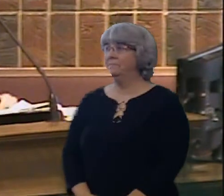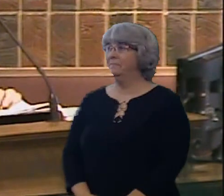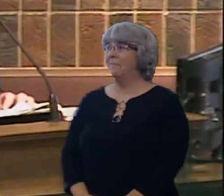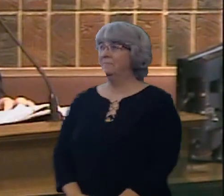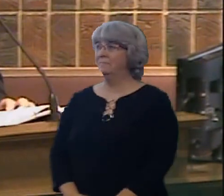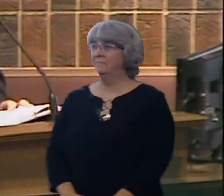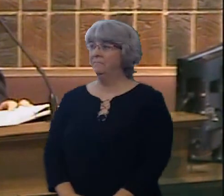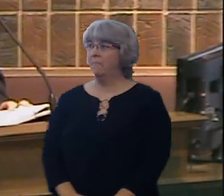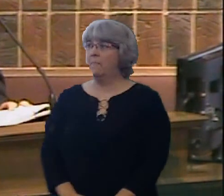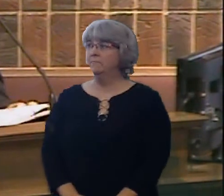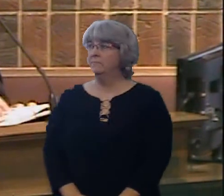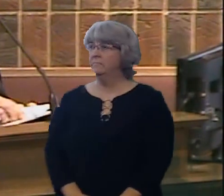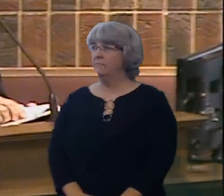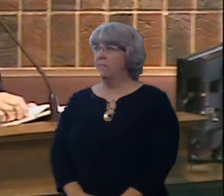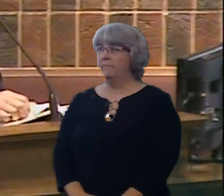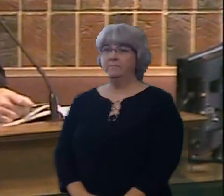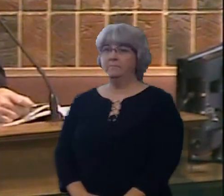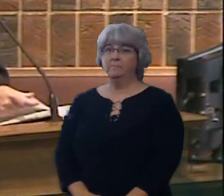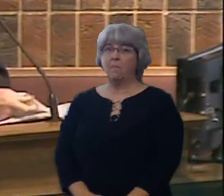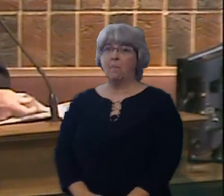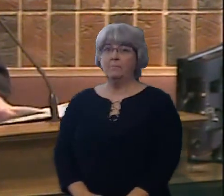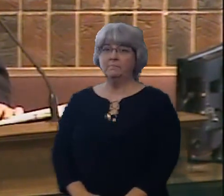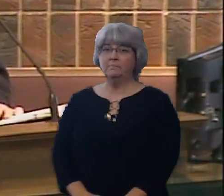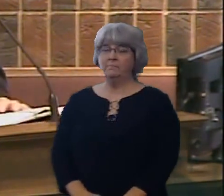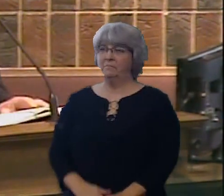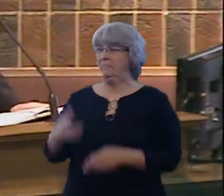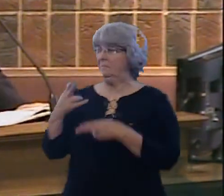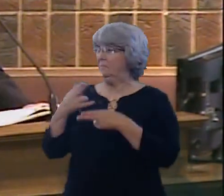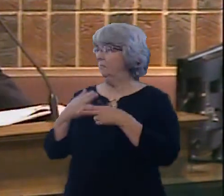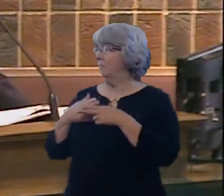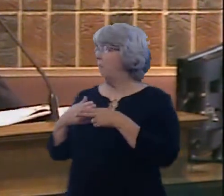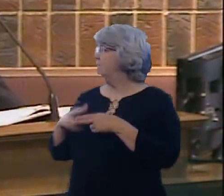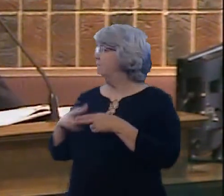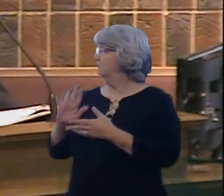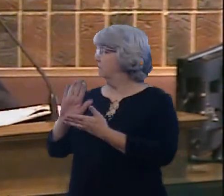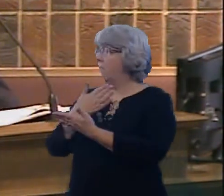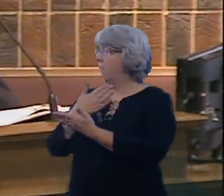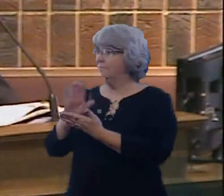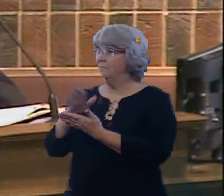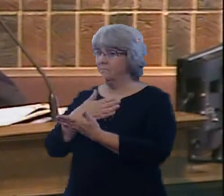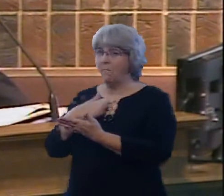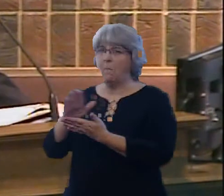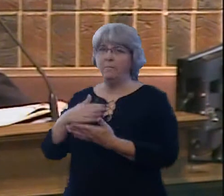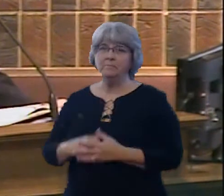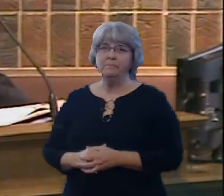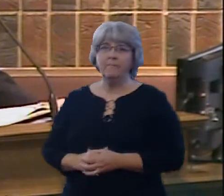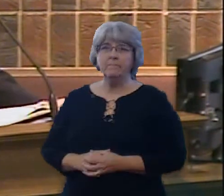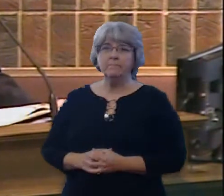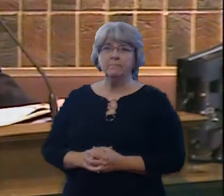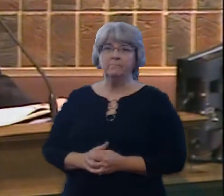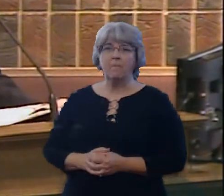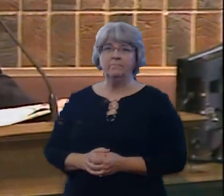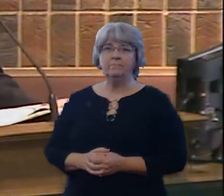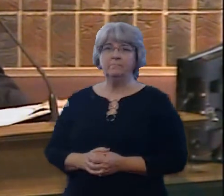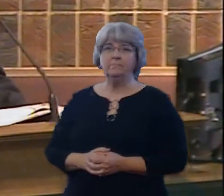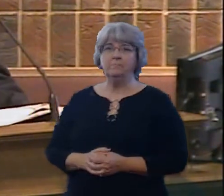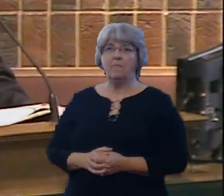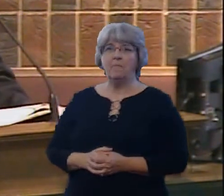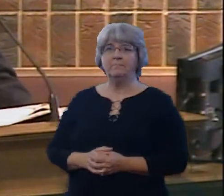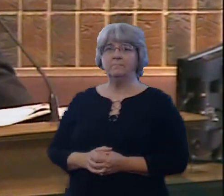A little short song here. We've sung it before, but not maybe in a while. About the name of Jesus.